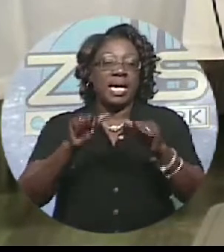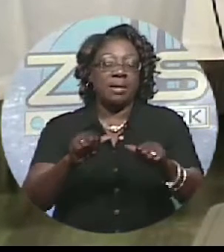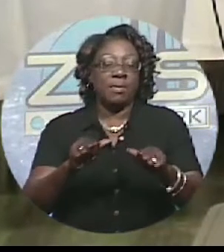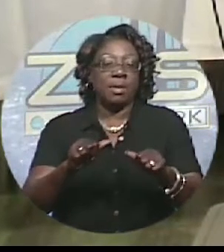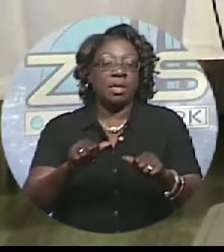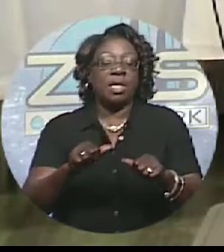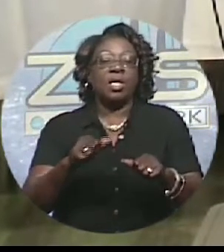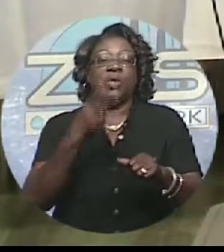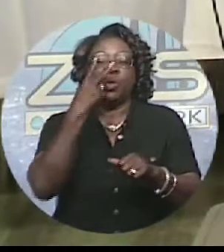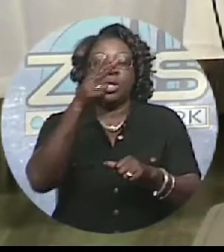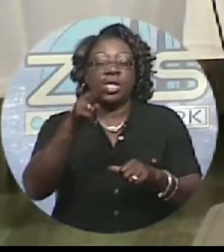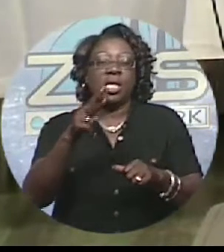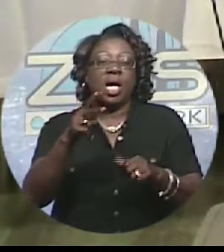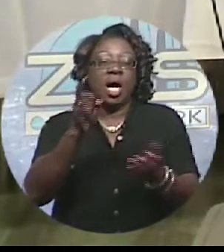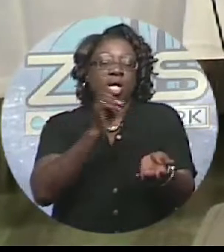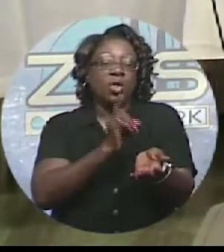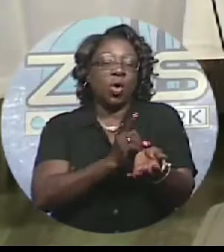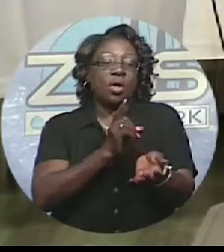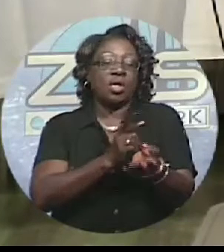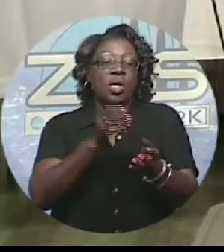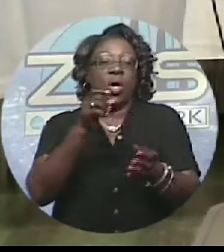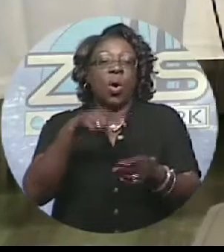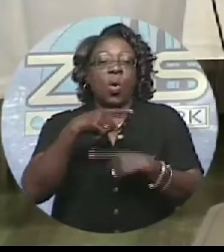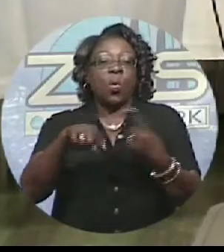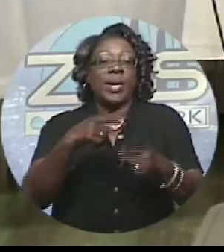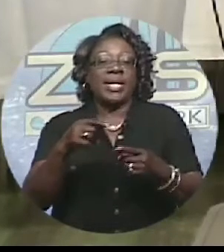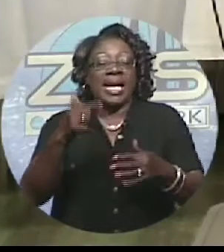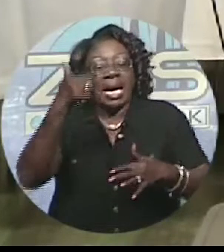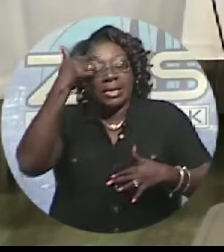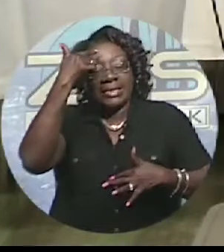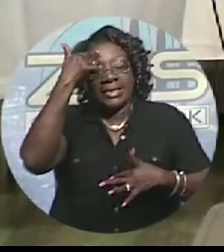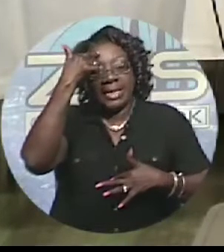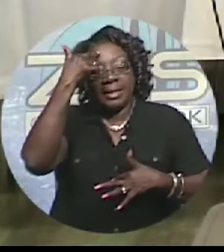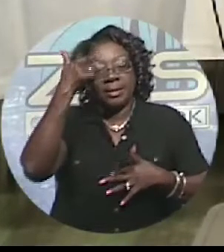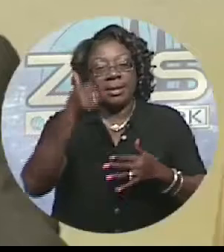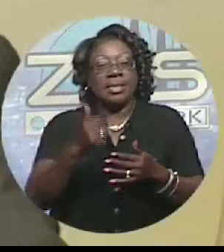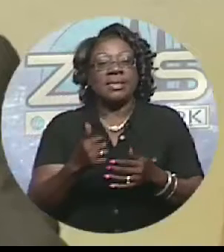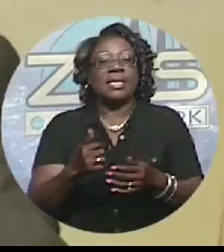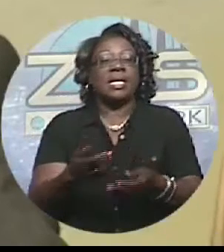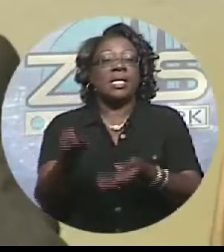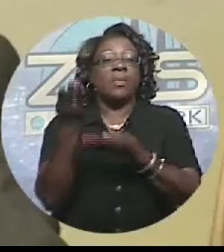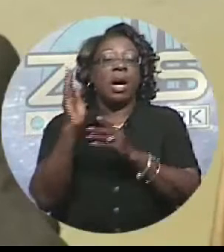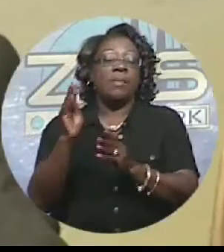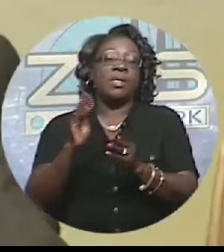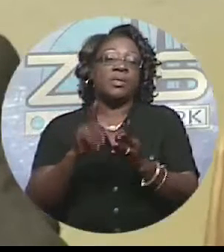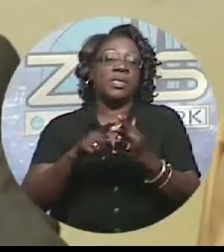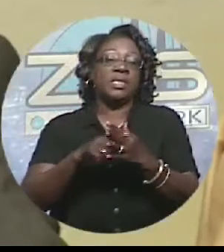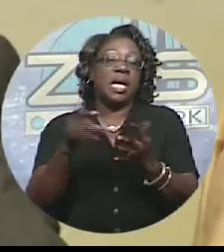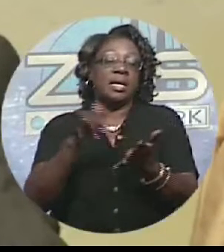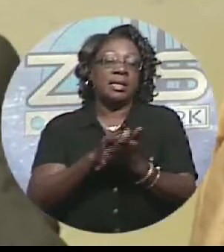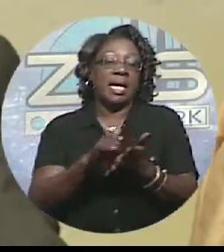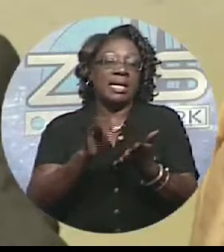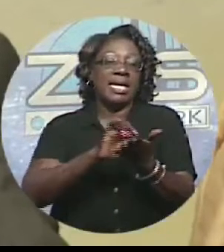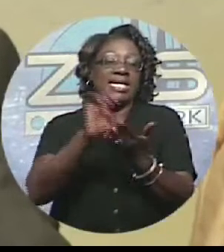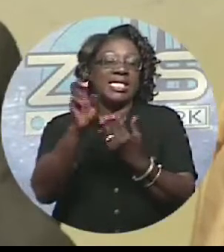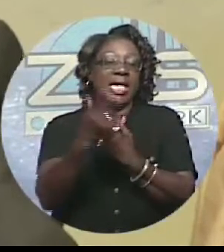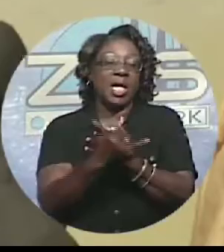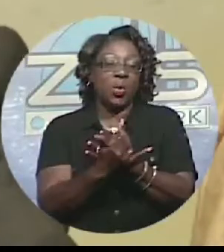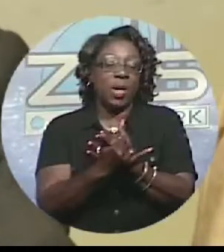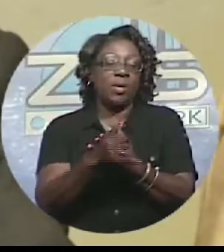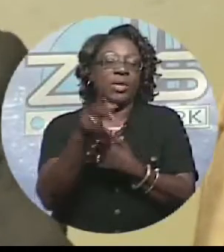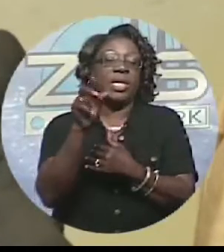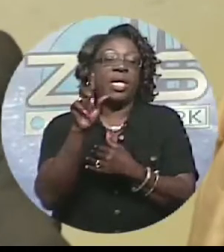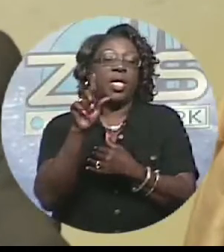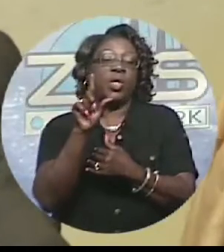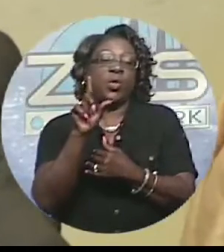doctor when they are ill. She says the Bahamas is about to take this step with the implementation of national health insurance in January